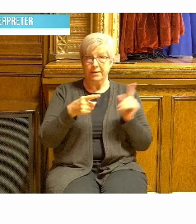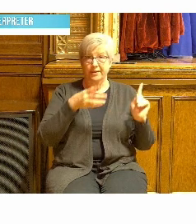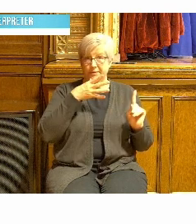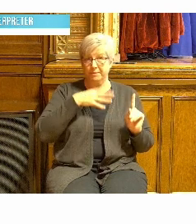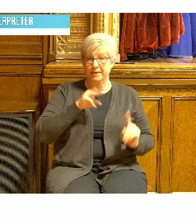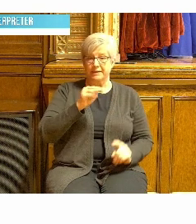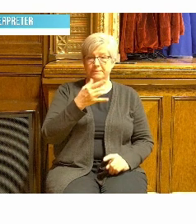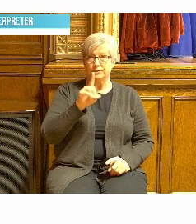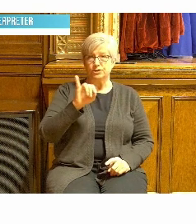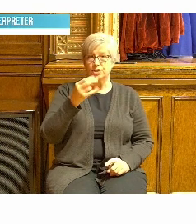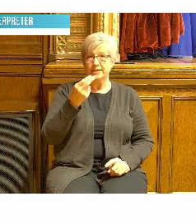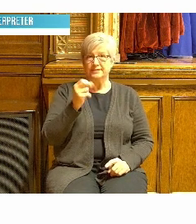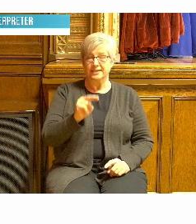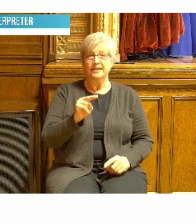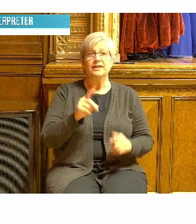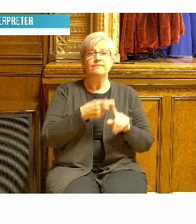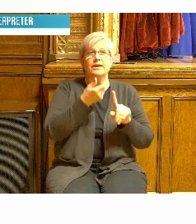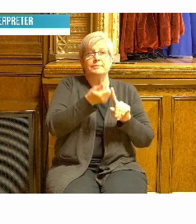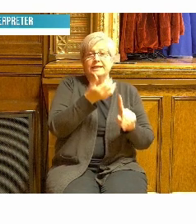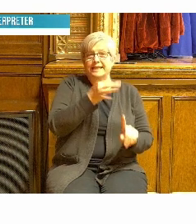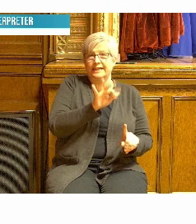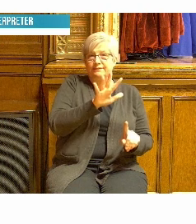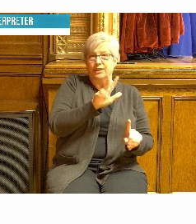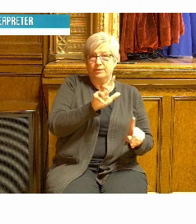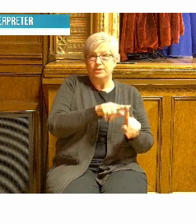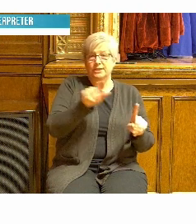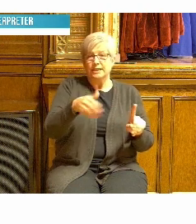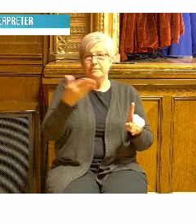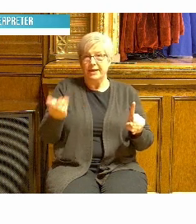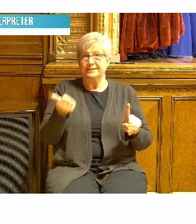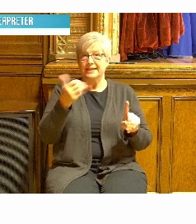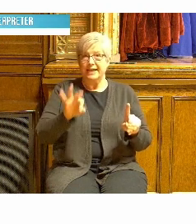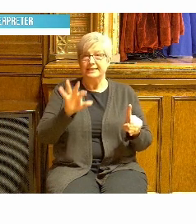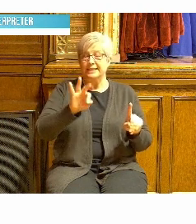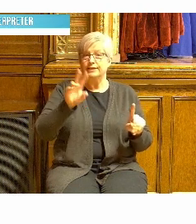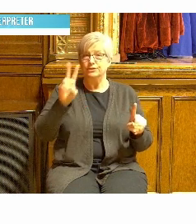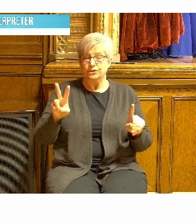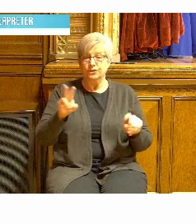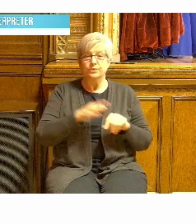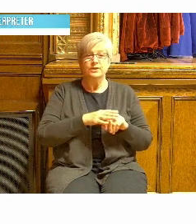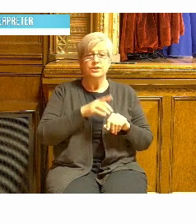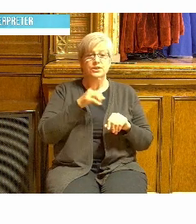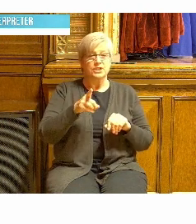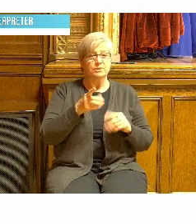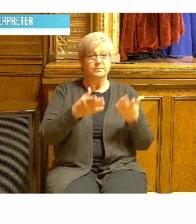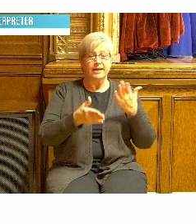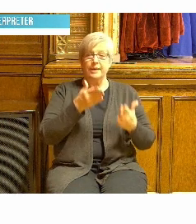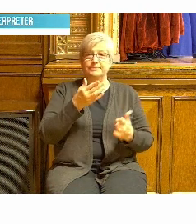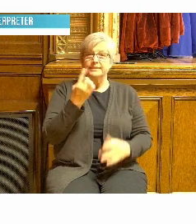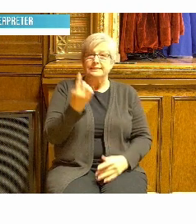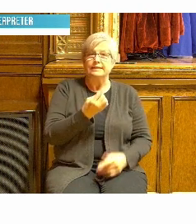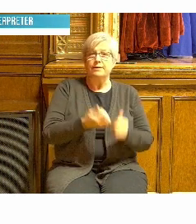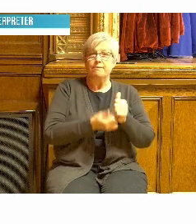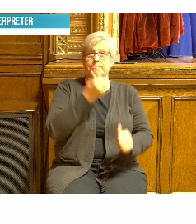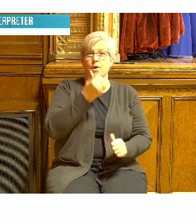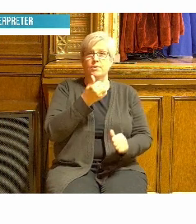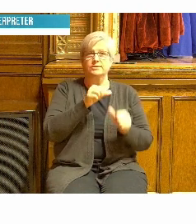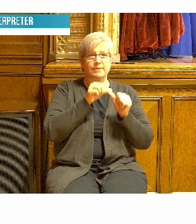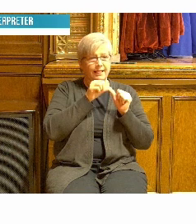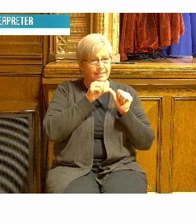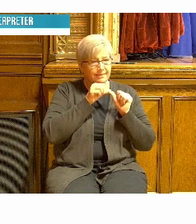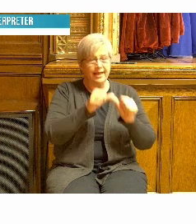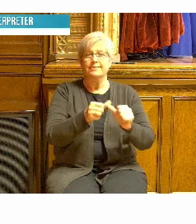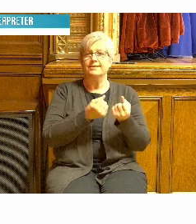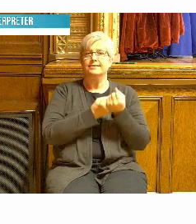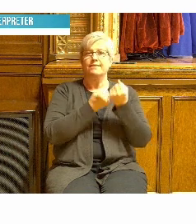Johnson. From 1953 until her death in 1992, she was perhaps the single most relentless